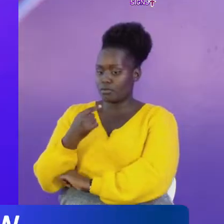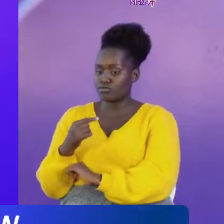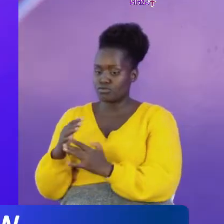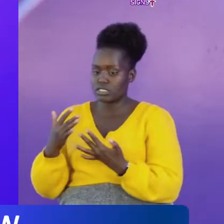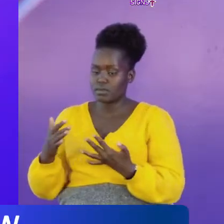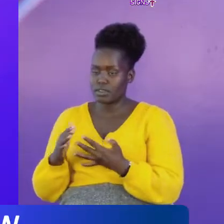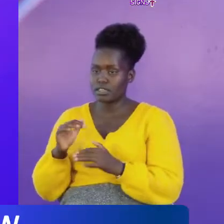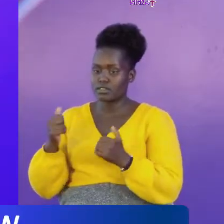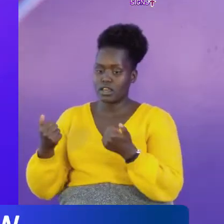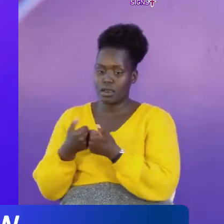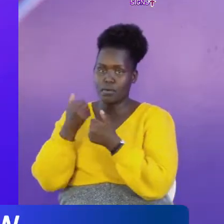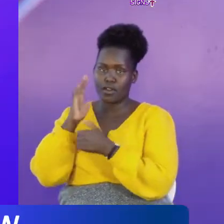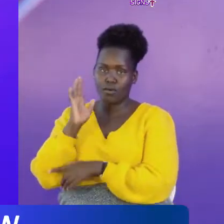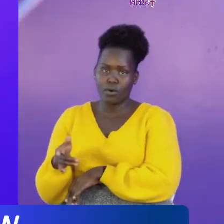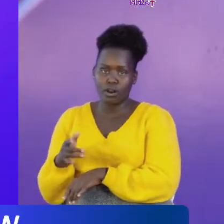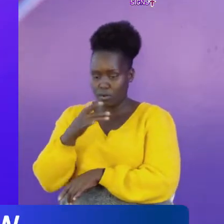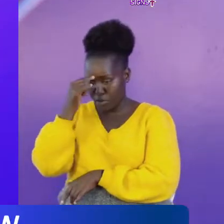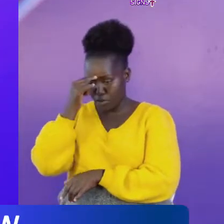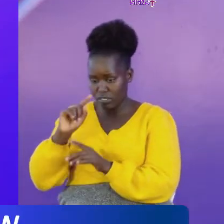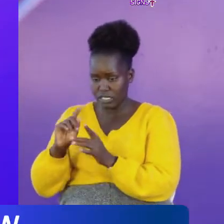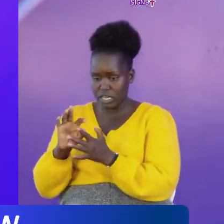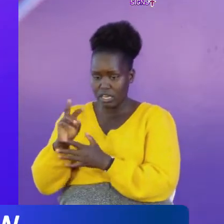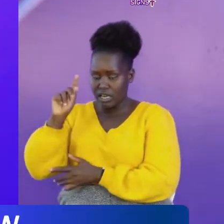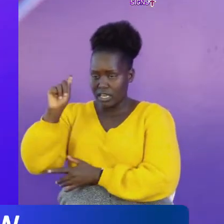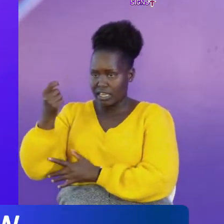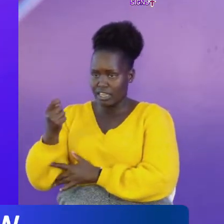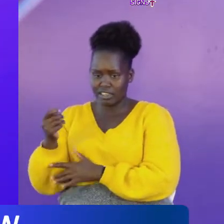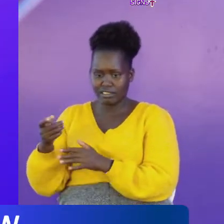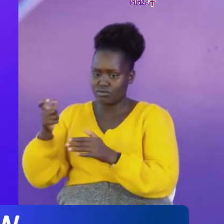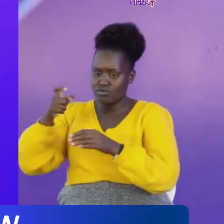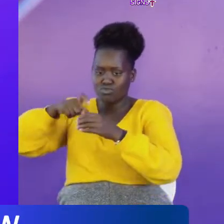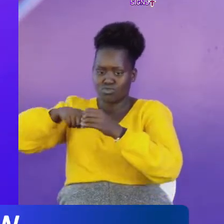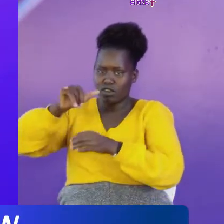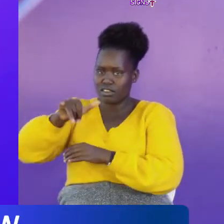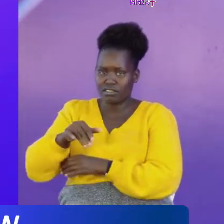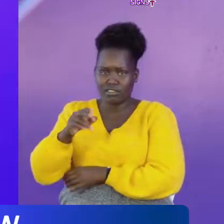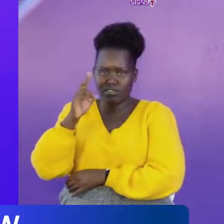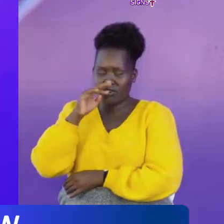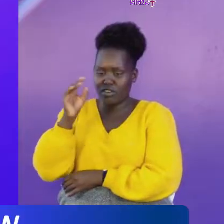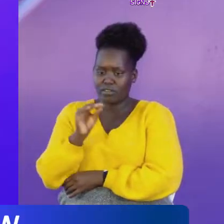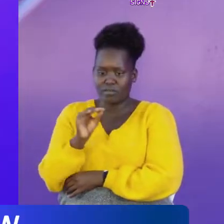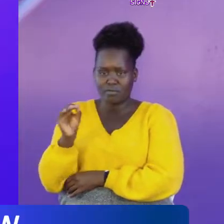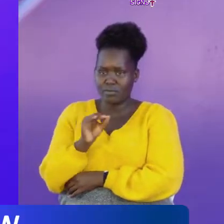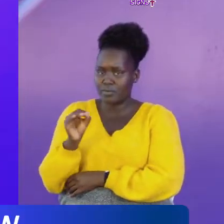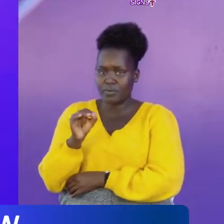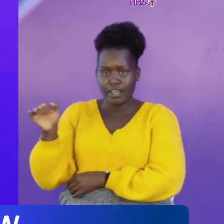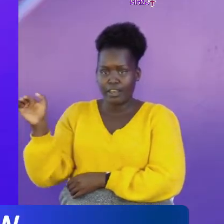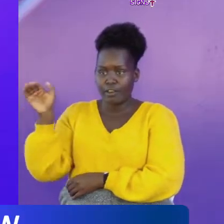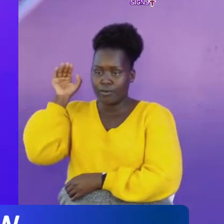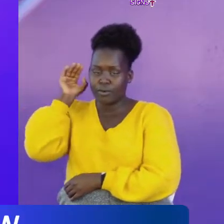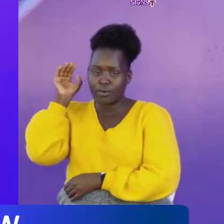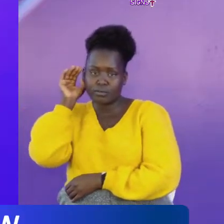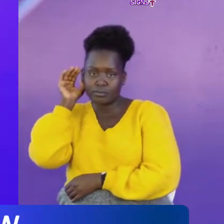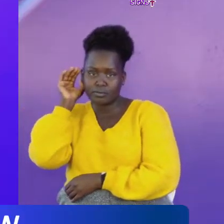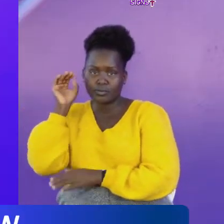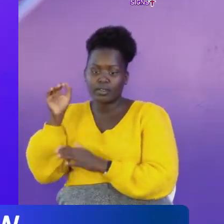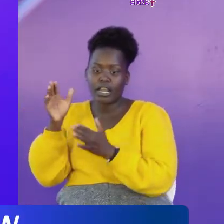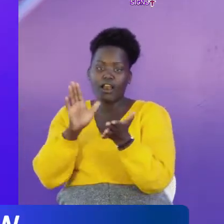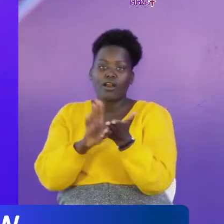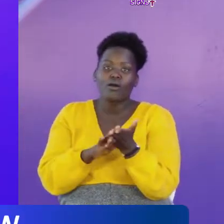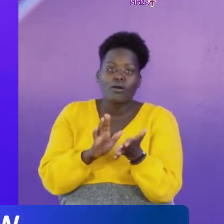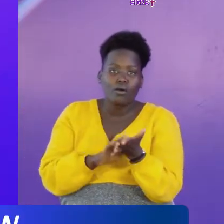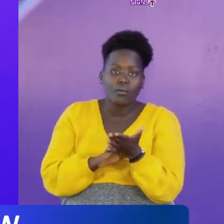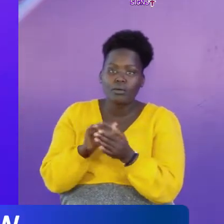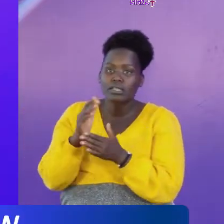happen because Kenyans are not falling into those tricks any longer. You hear comments